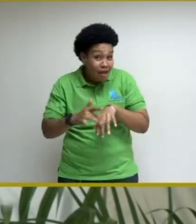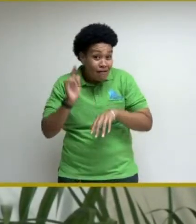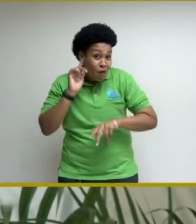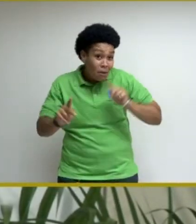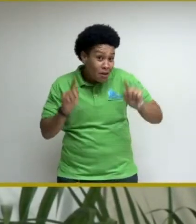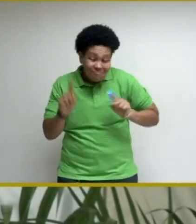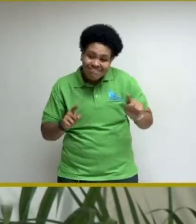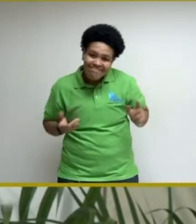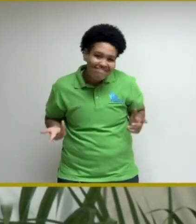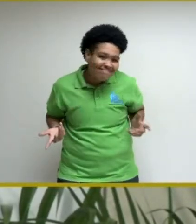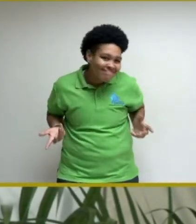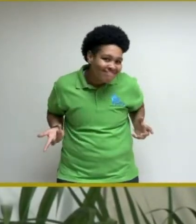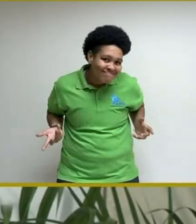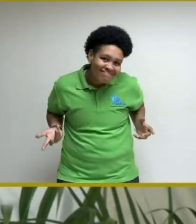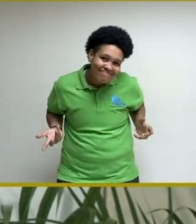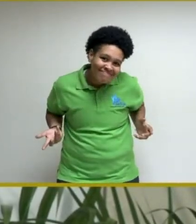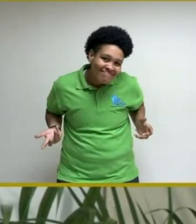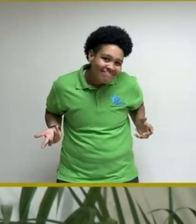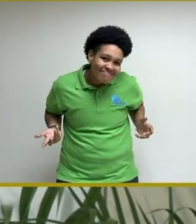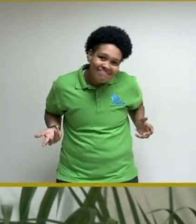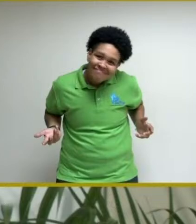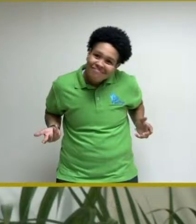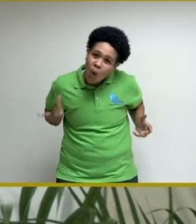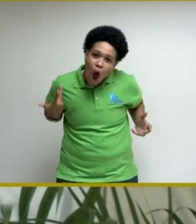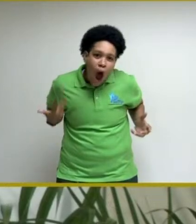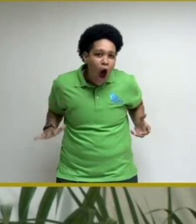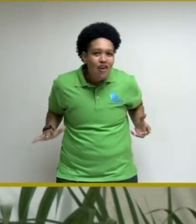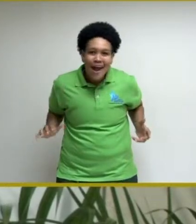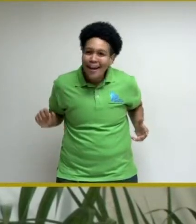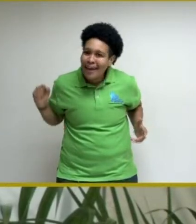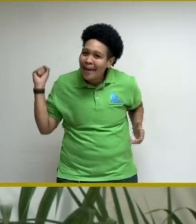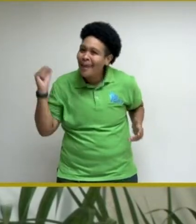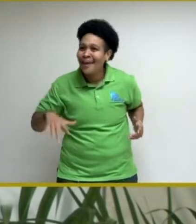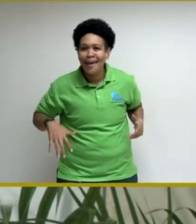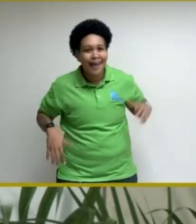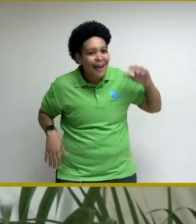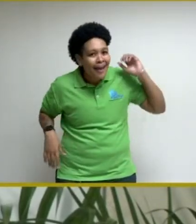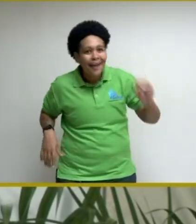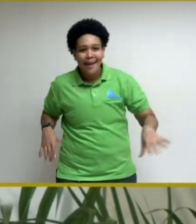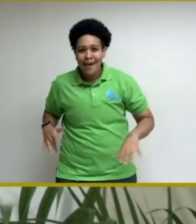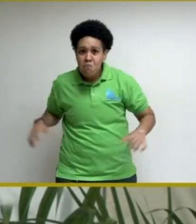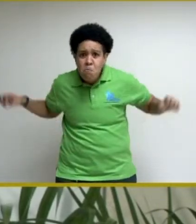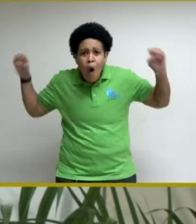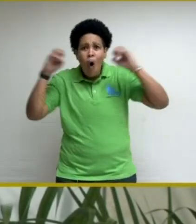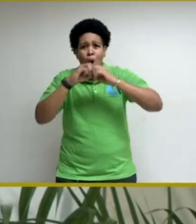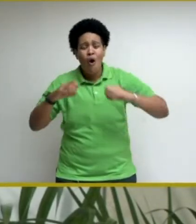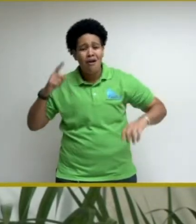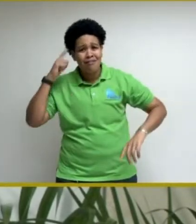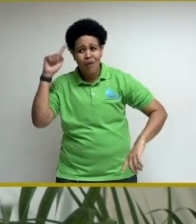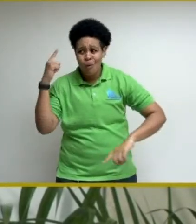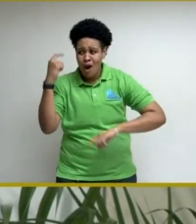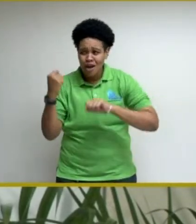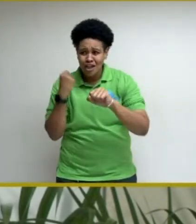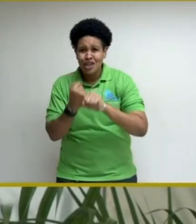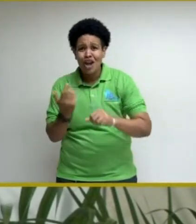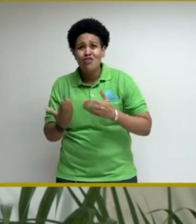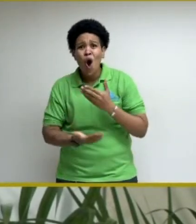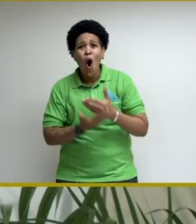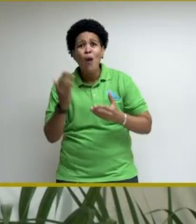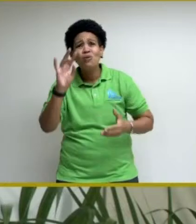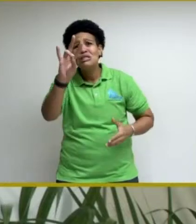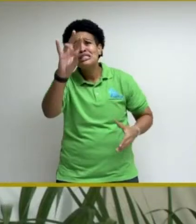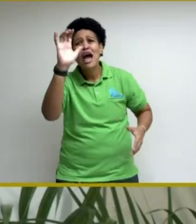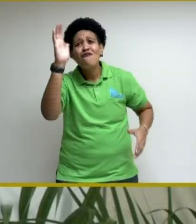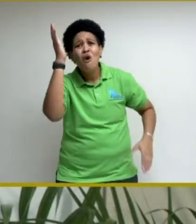we have put in so much capacity over the last year for us to have almost 700